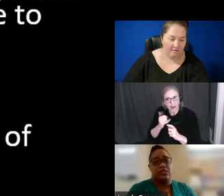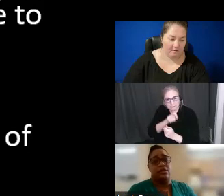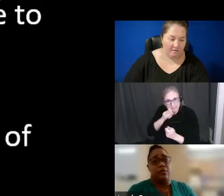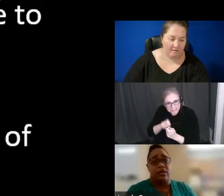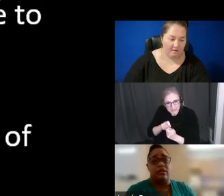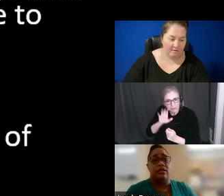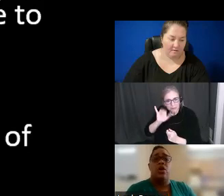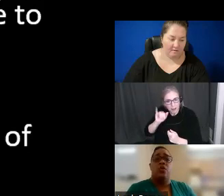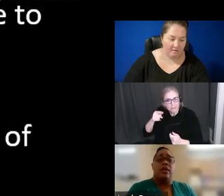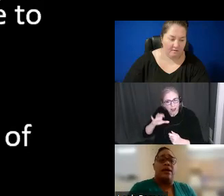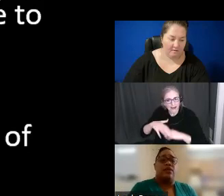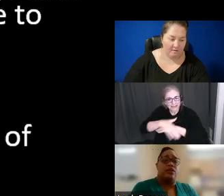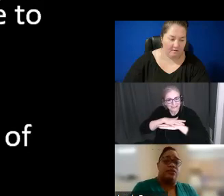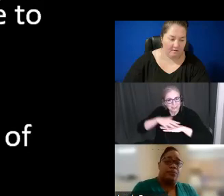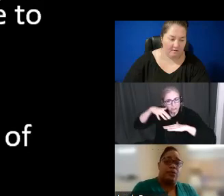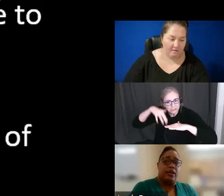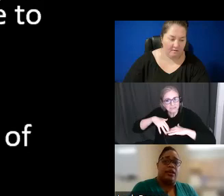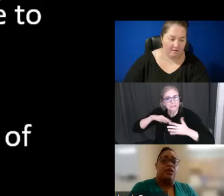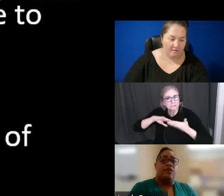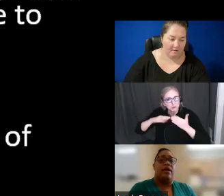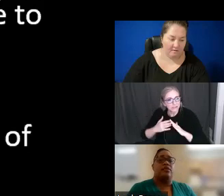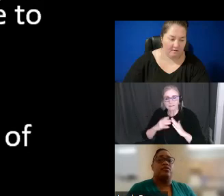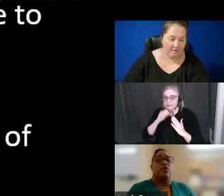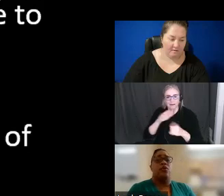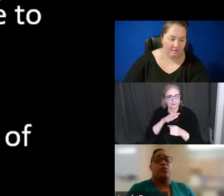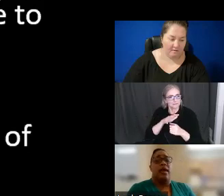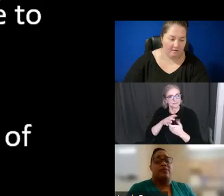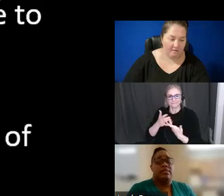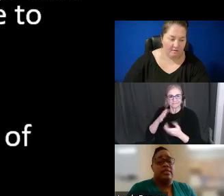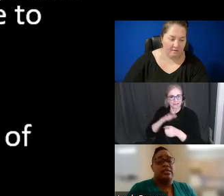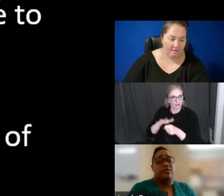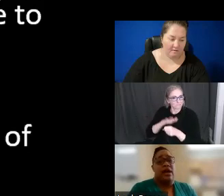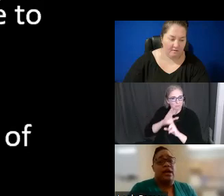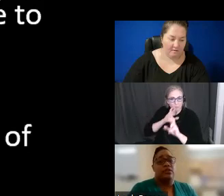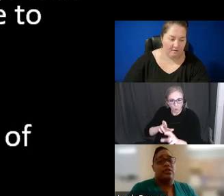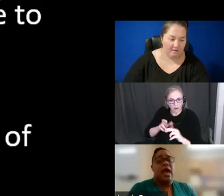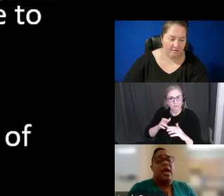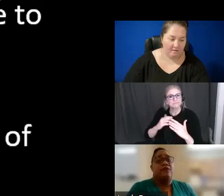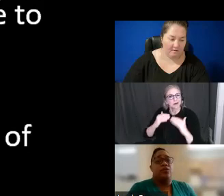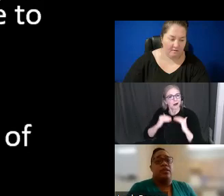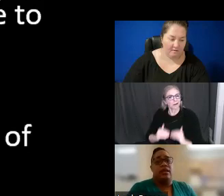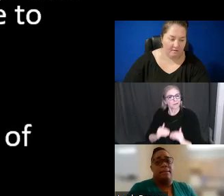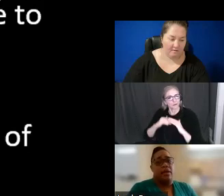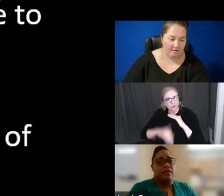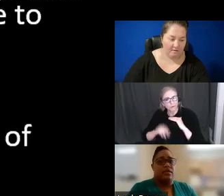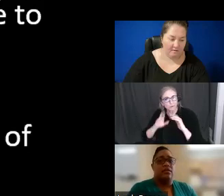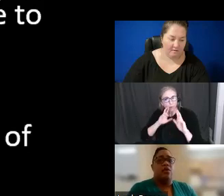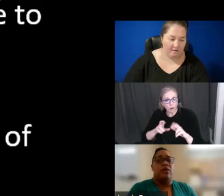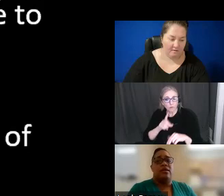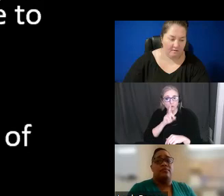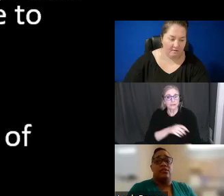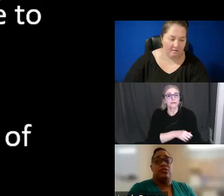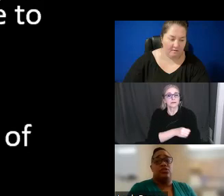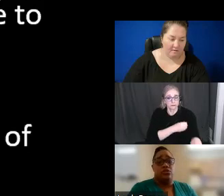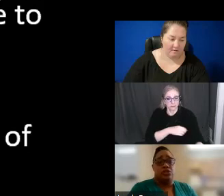and Indigenous communities, we have underreporting, right? So we have seen that survivors have unique barriers